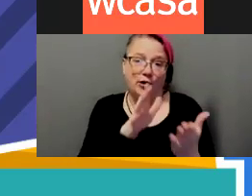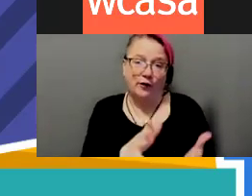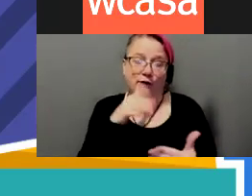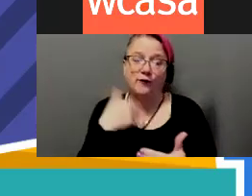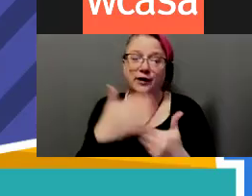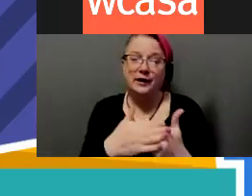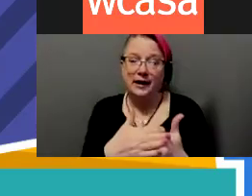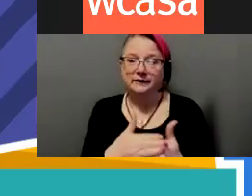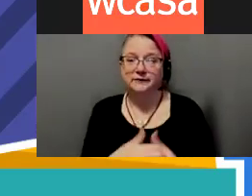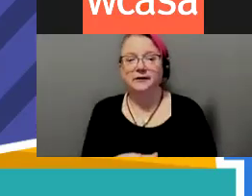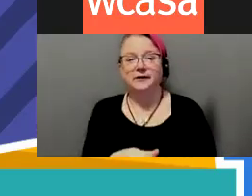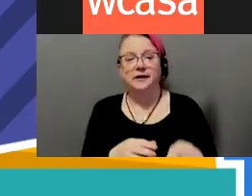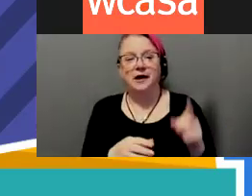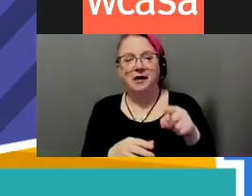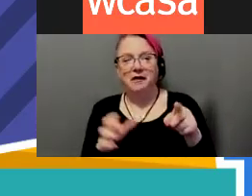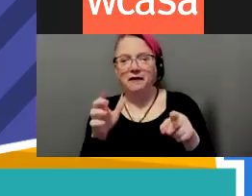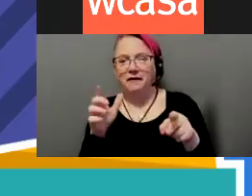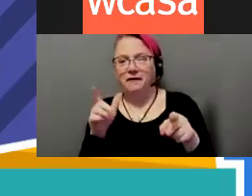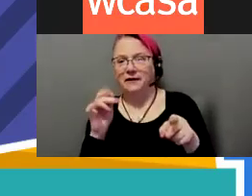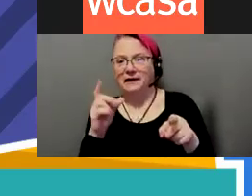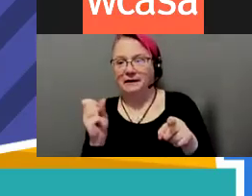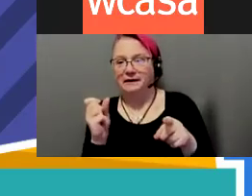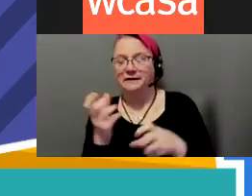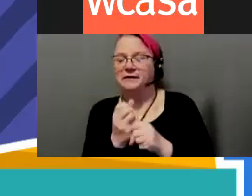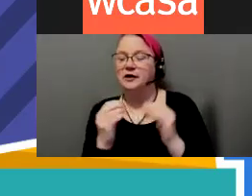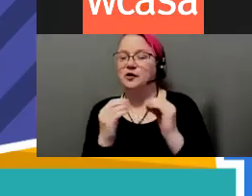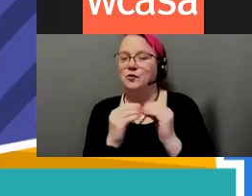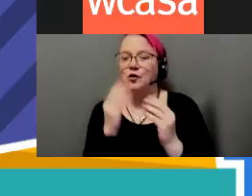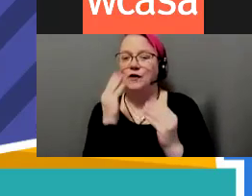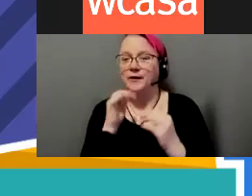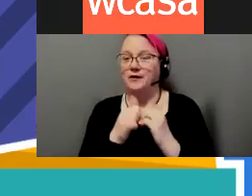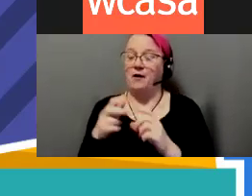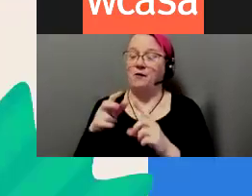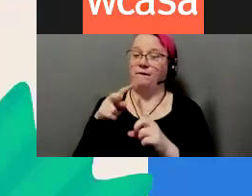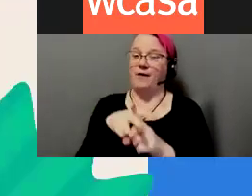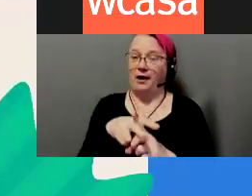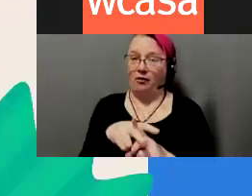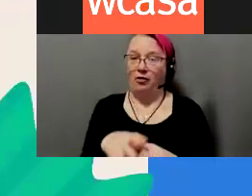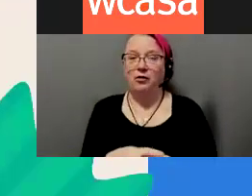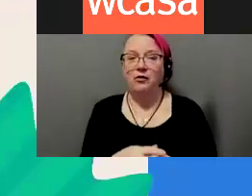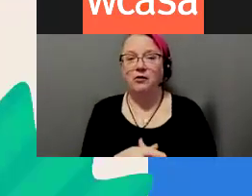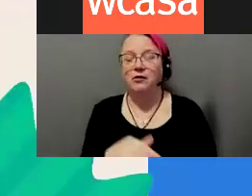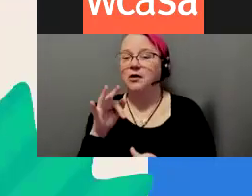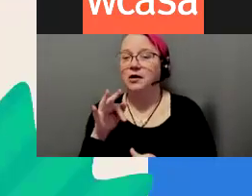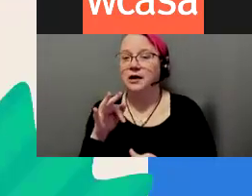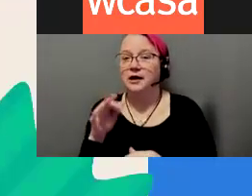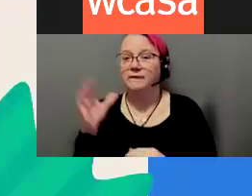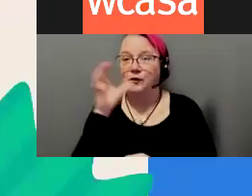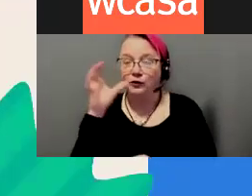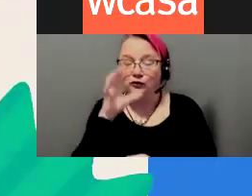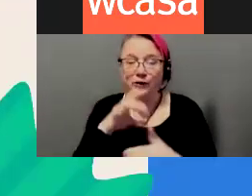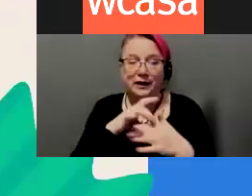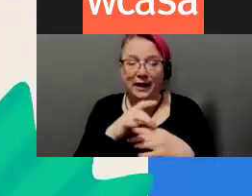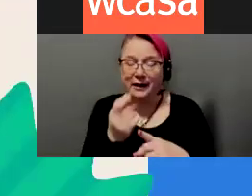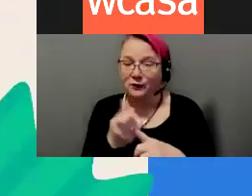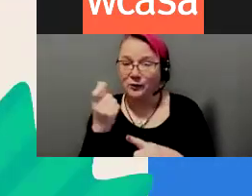The links here take you to more information on how to file those notices. And if you're pursuing content removal